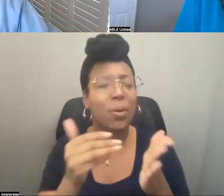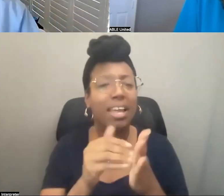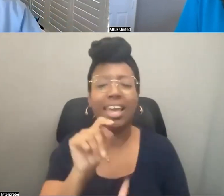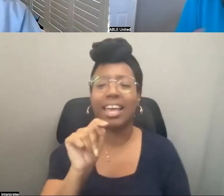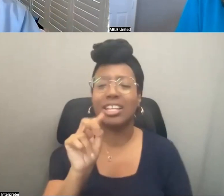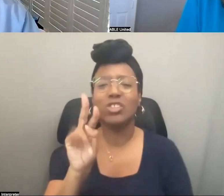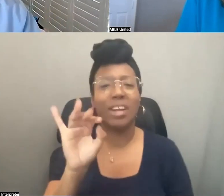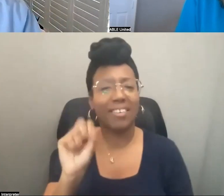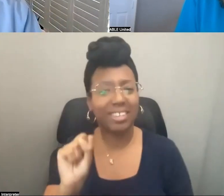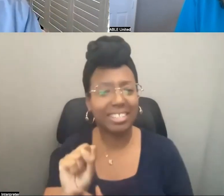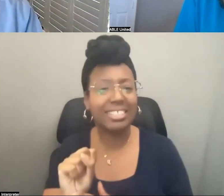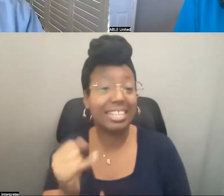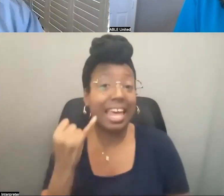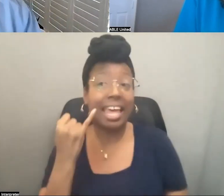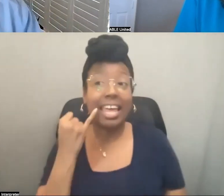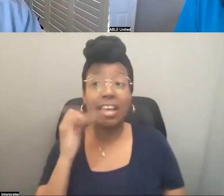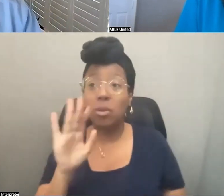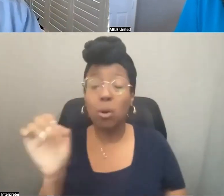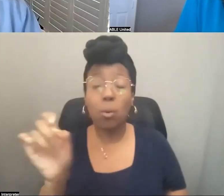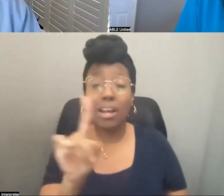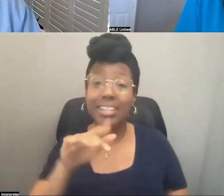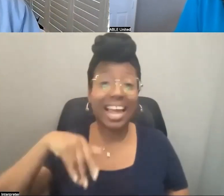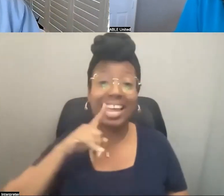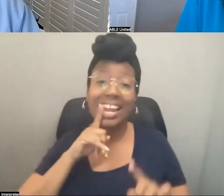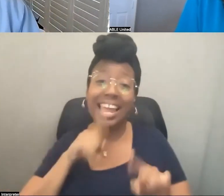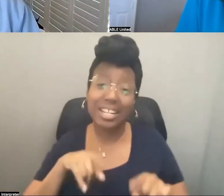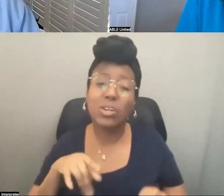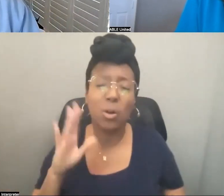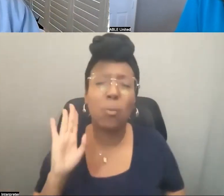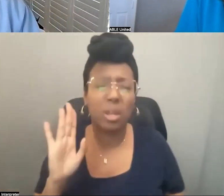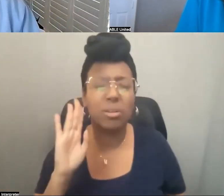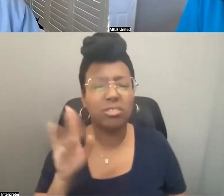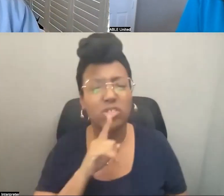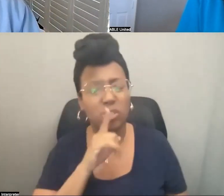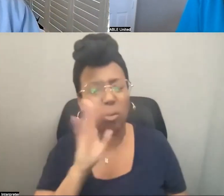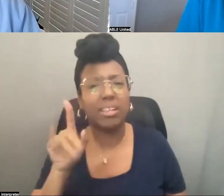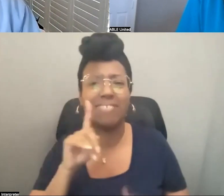your question, we'll be working over the next few days to get back to everyone. We'll